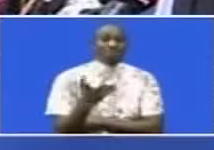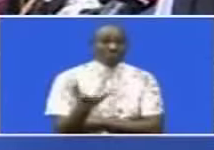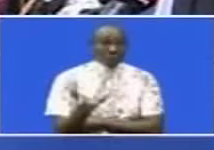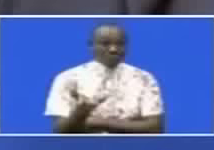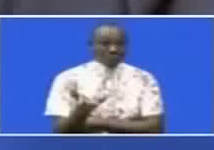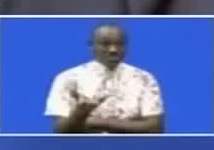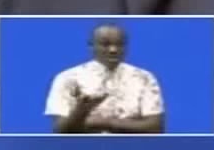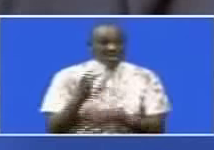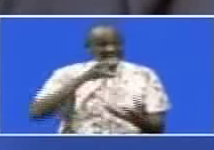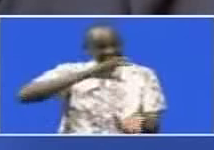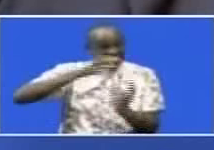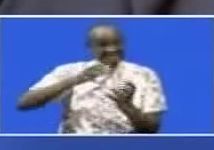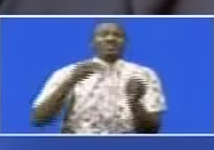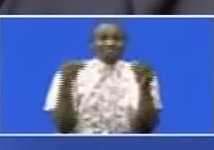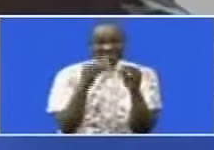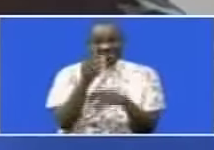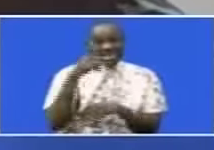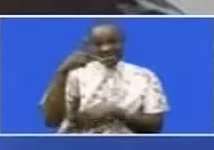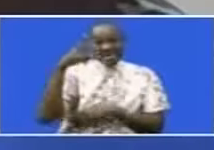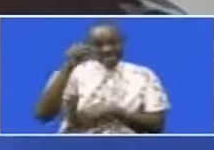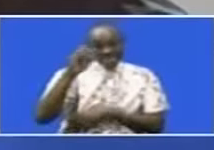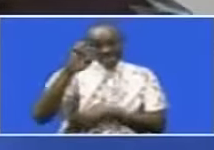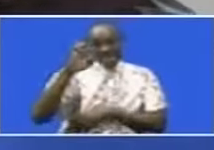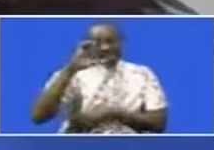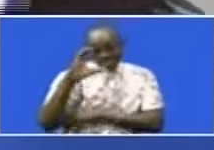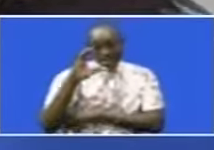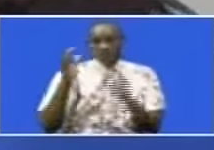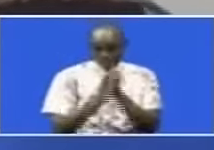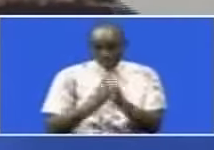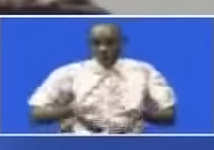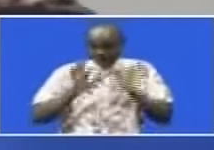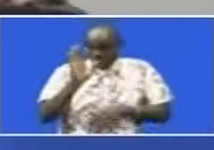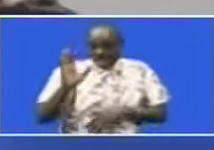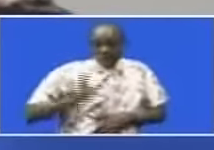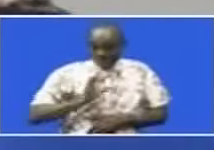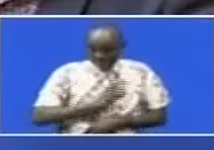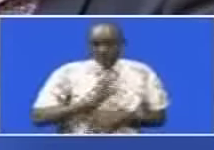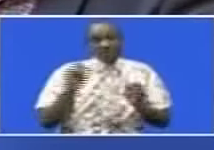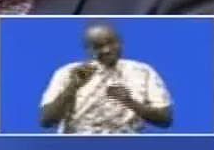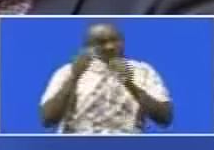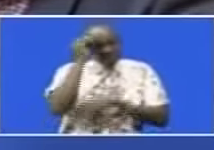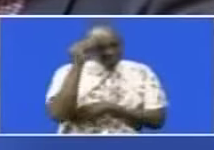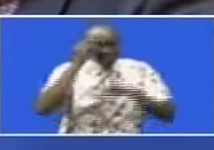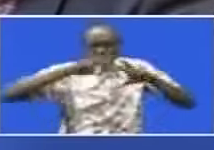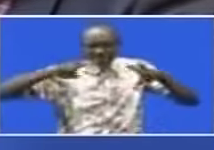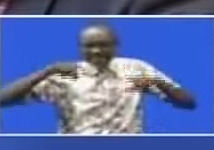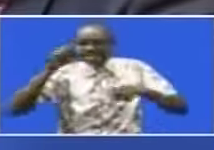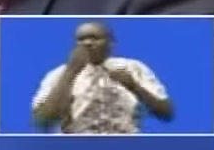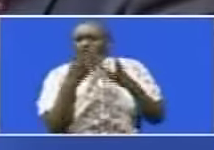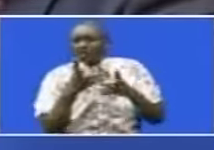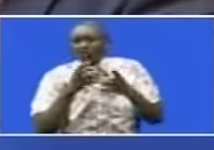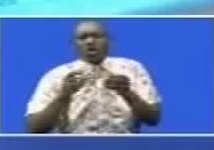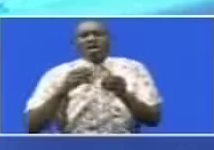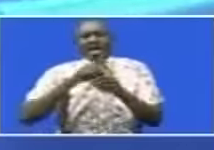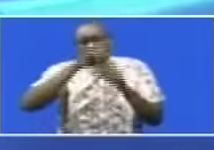It was a crisis meeting by the Kenya National Examination Council Committee and officials of the Ministry of Education to investigate the source of leaked examination